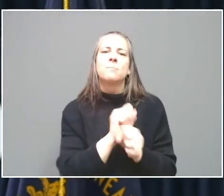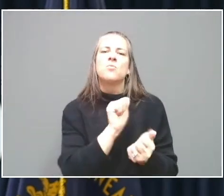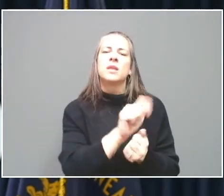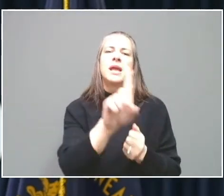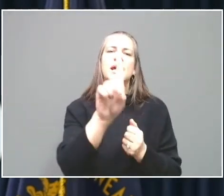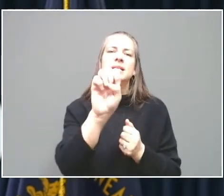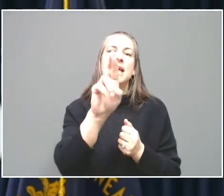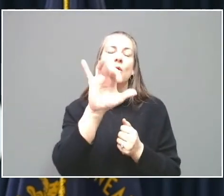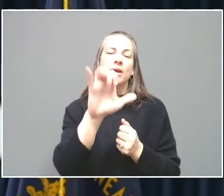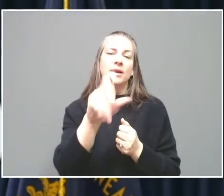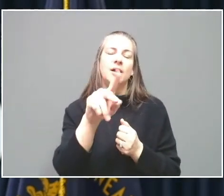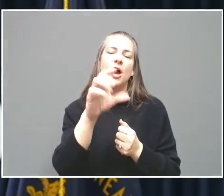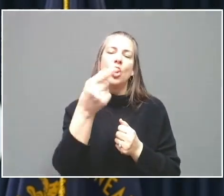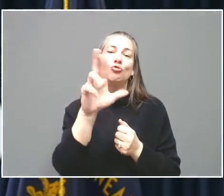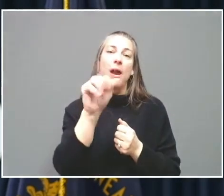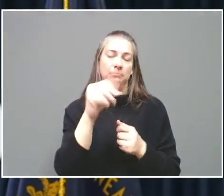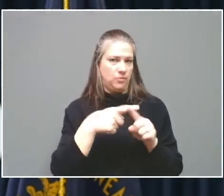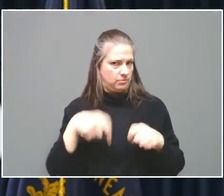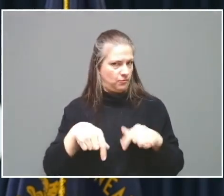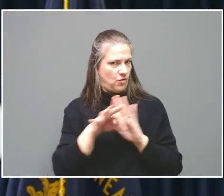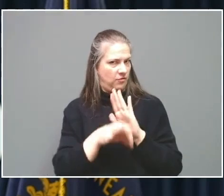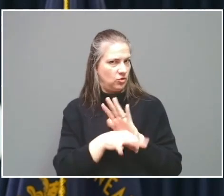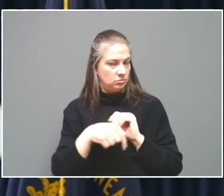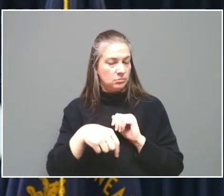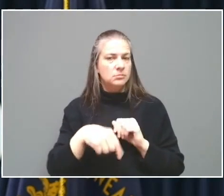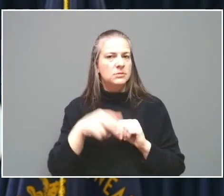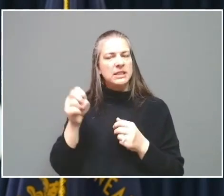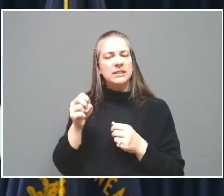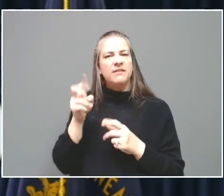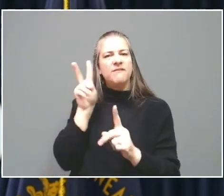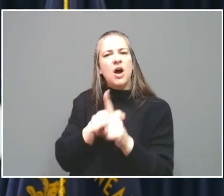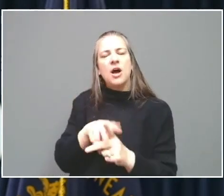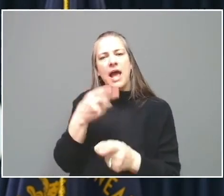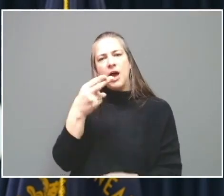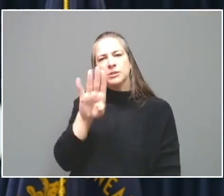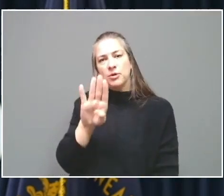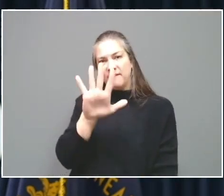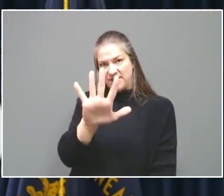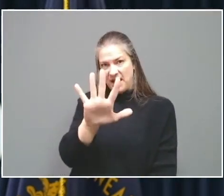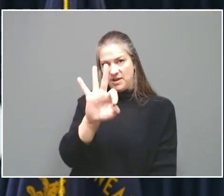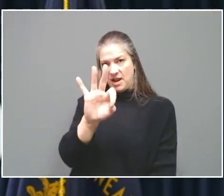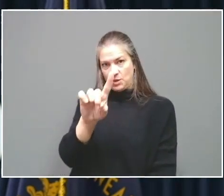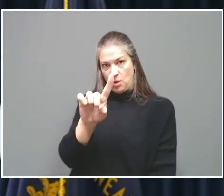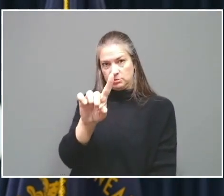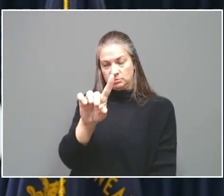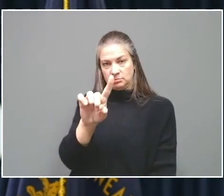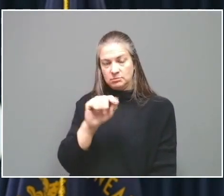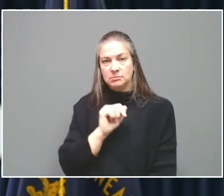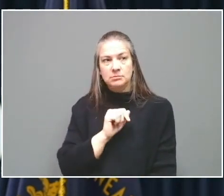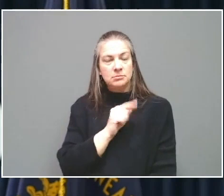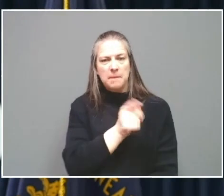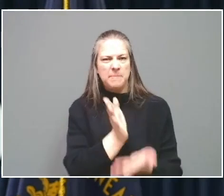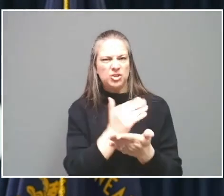here in Franklin County to file House Bill 591 yesterday. If you could put up the budgetary request, this bill